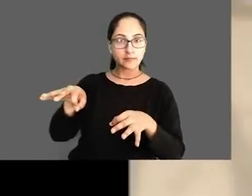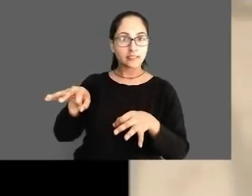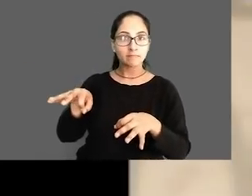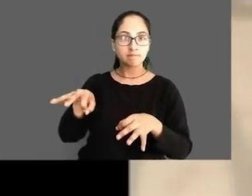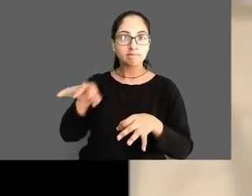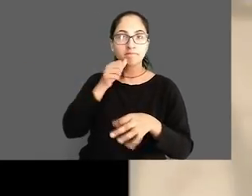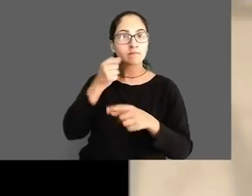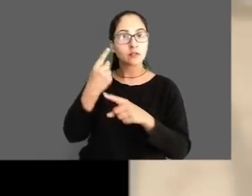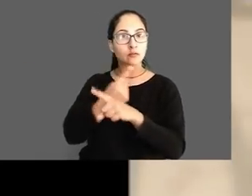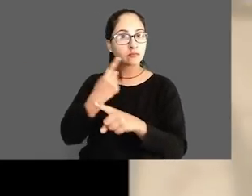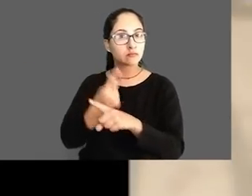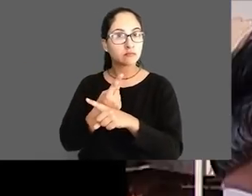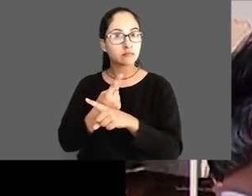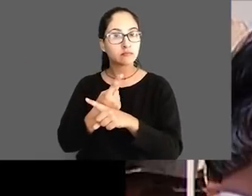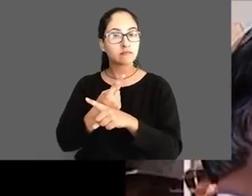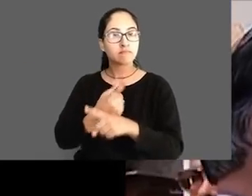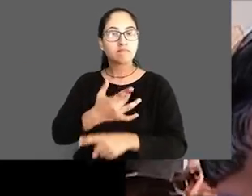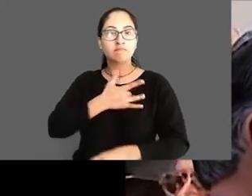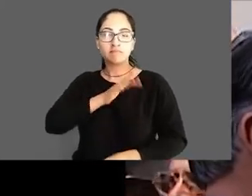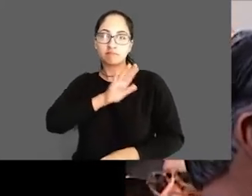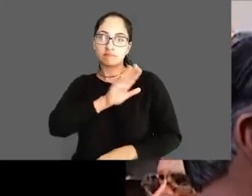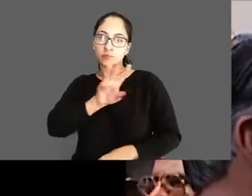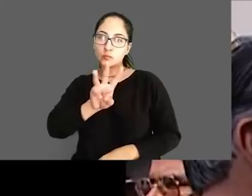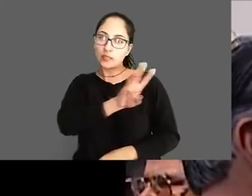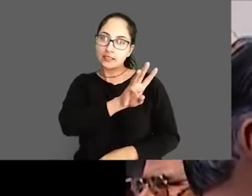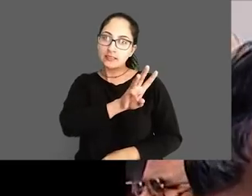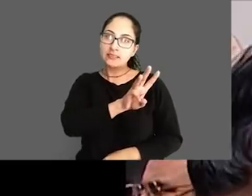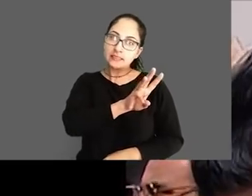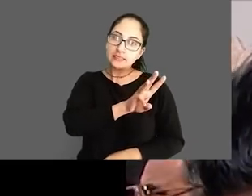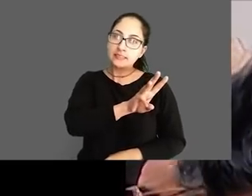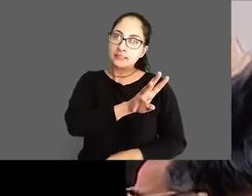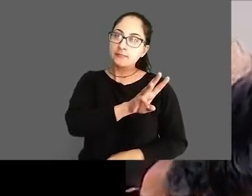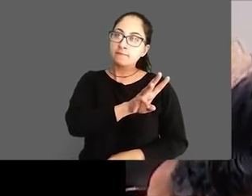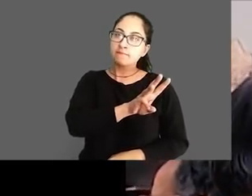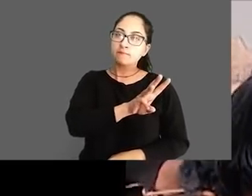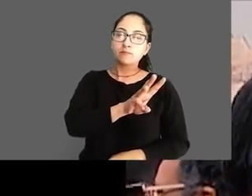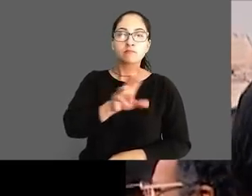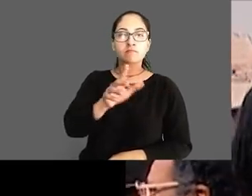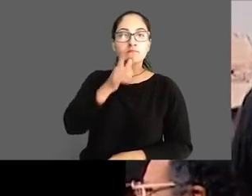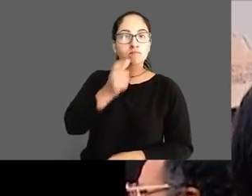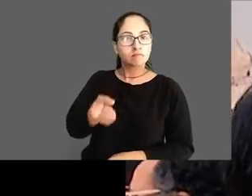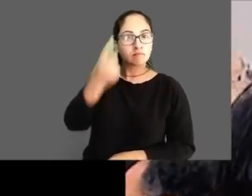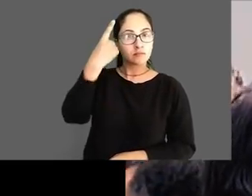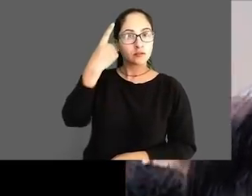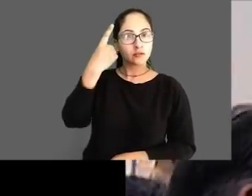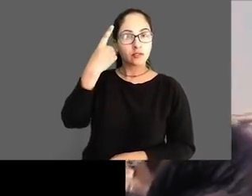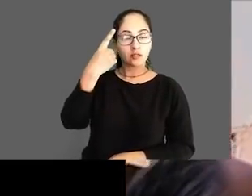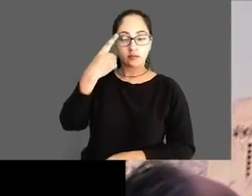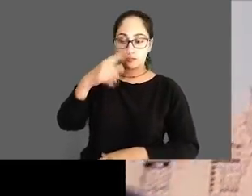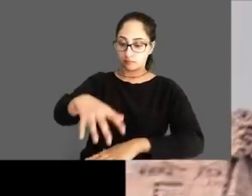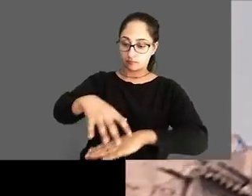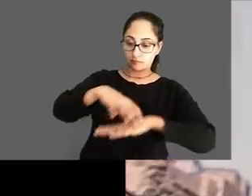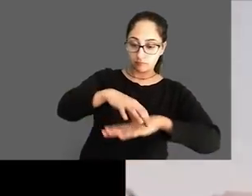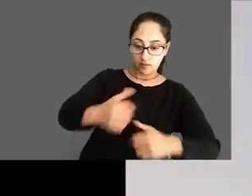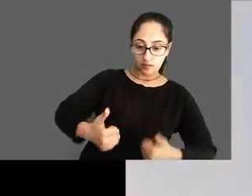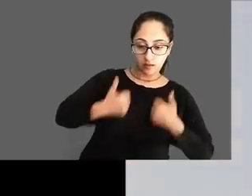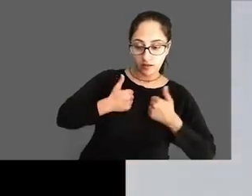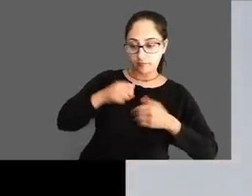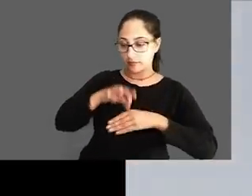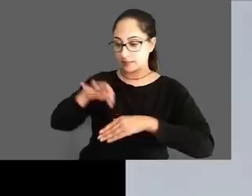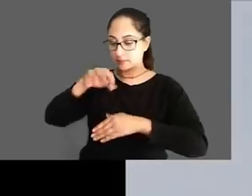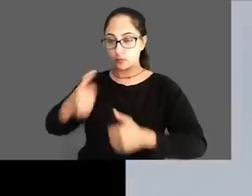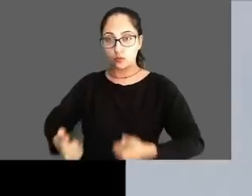reflecting a certain historical tendency of the West to separate the secular from the